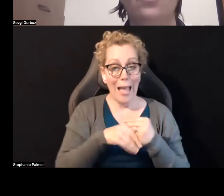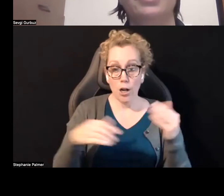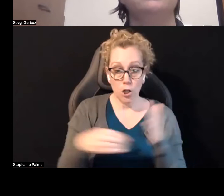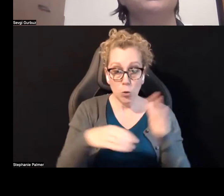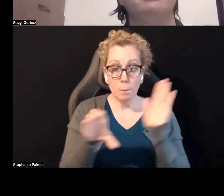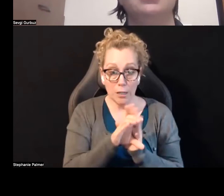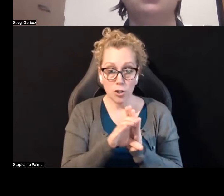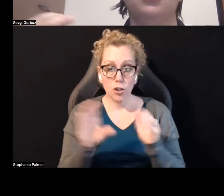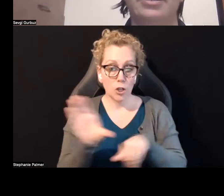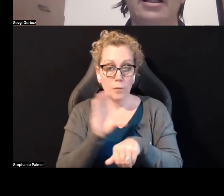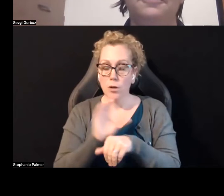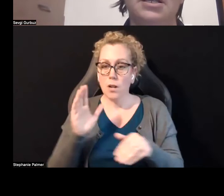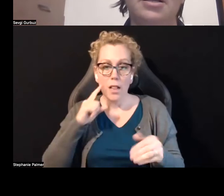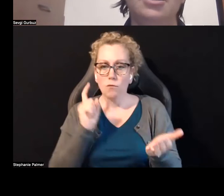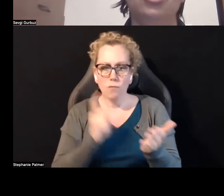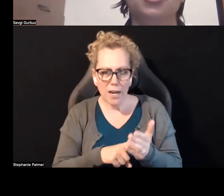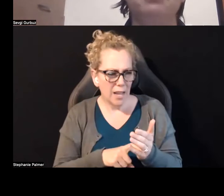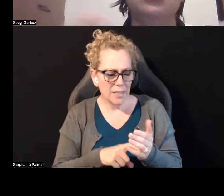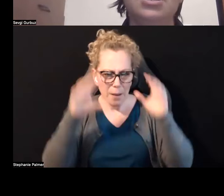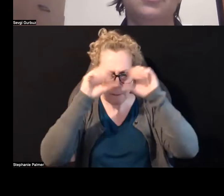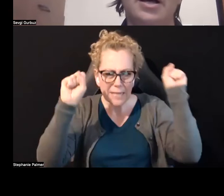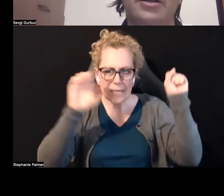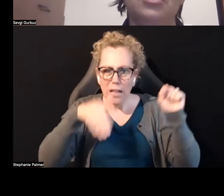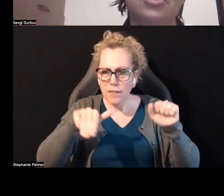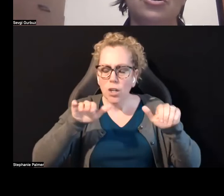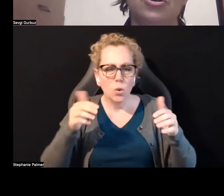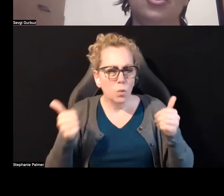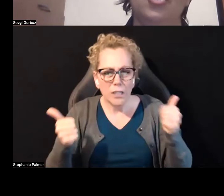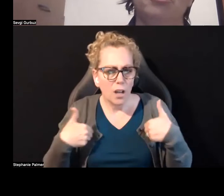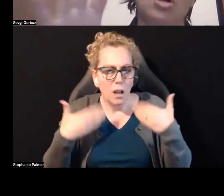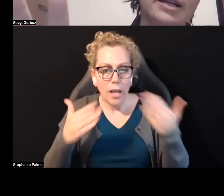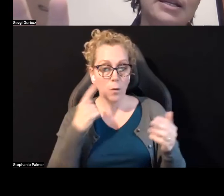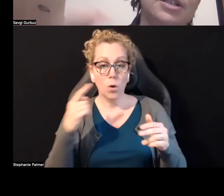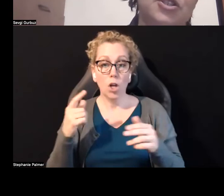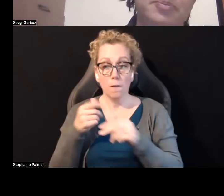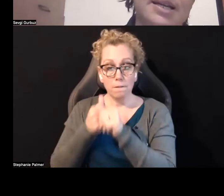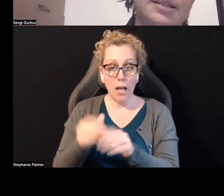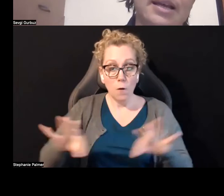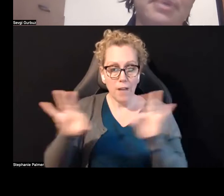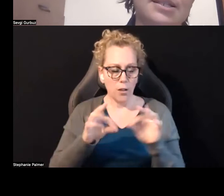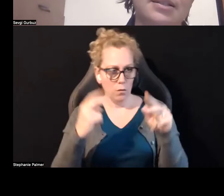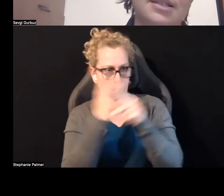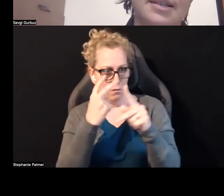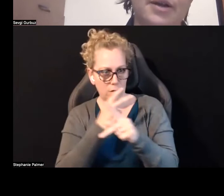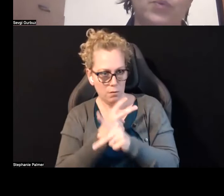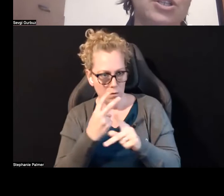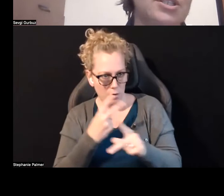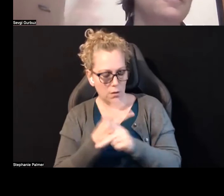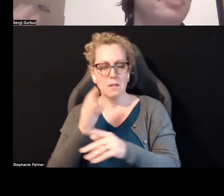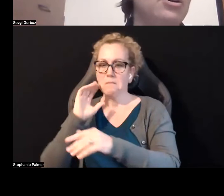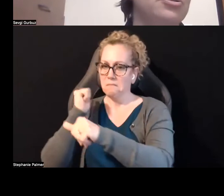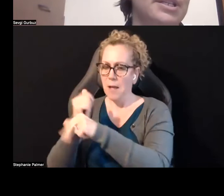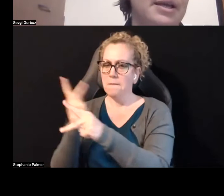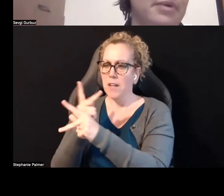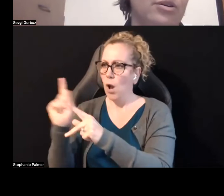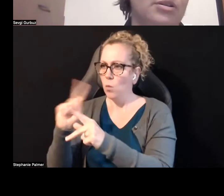know whether it's a bison or an elephant, it'll compute these values, plot it in this space, and basically say, which side